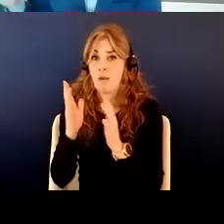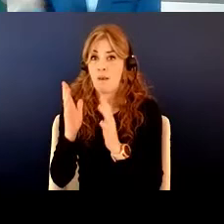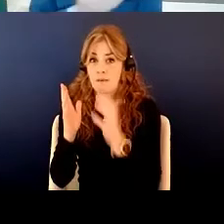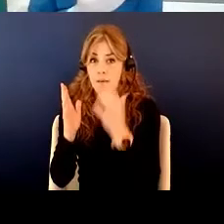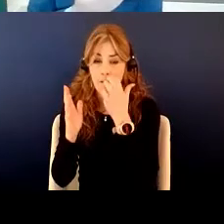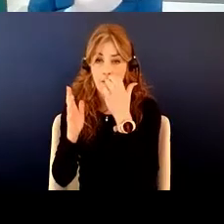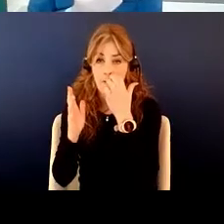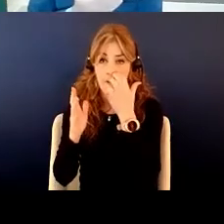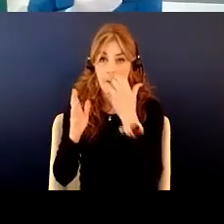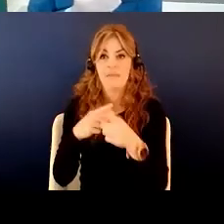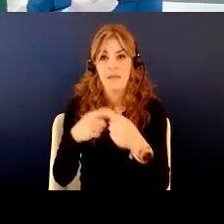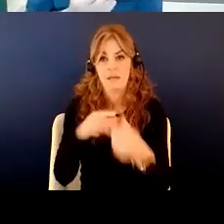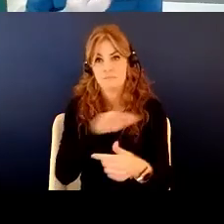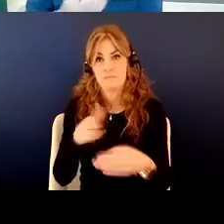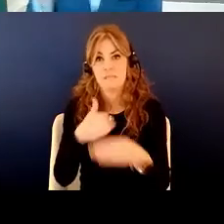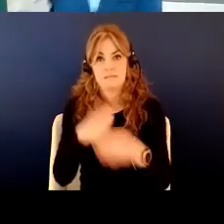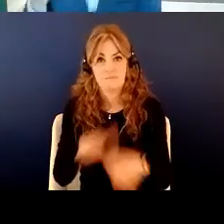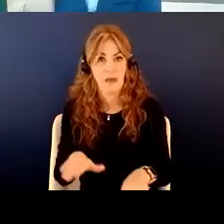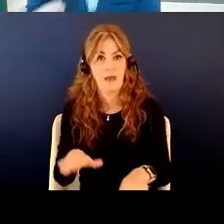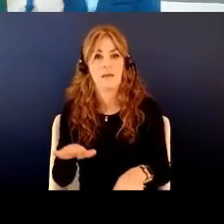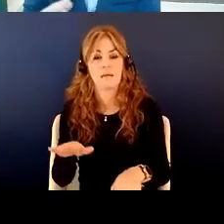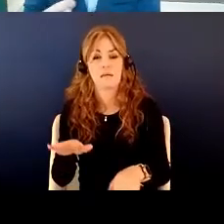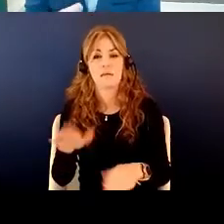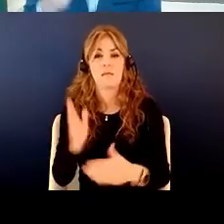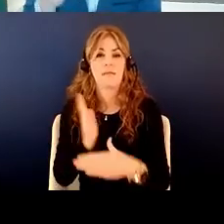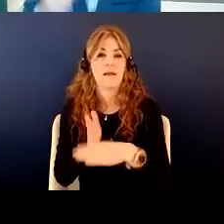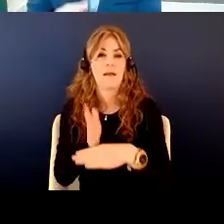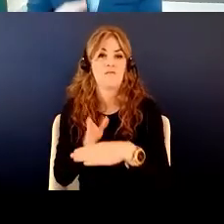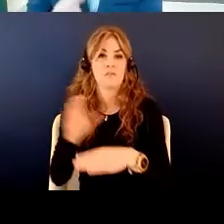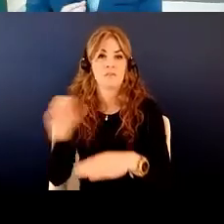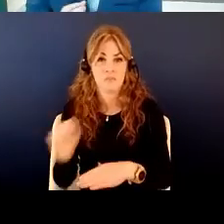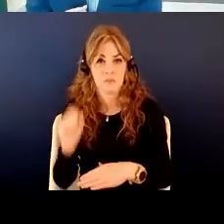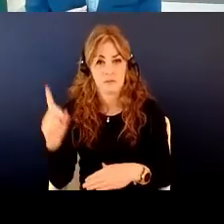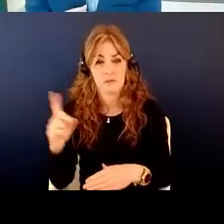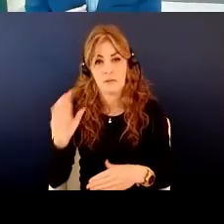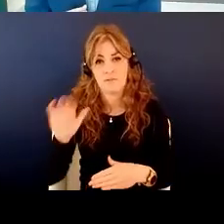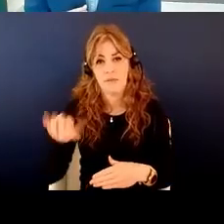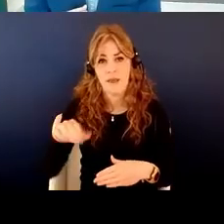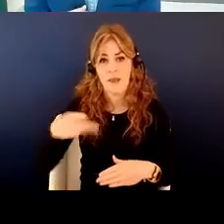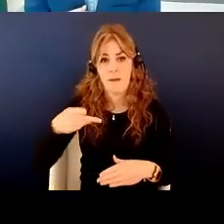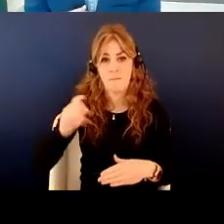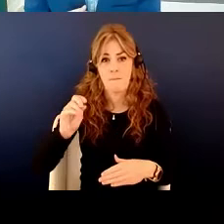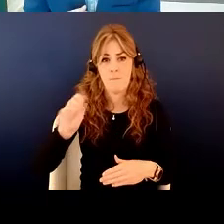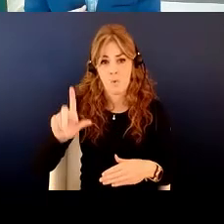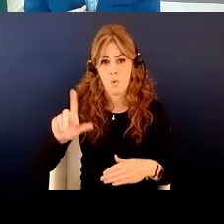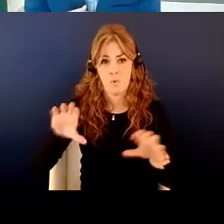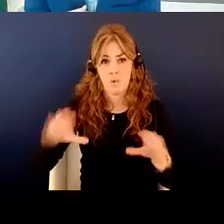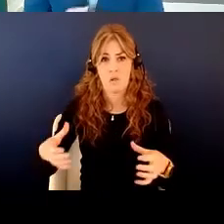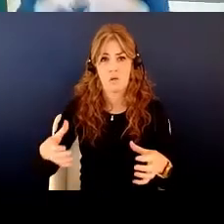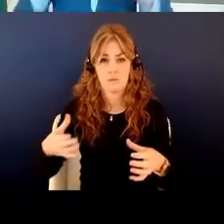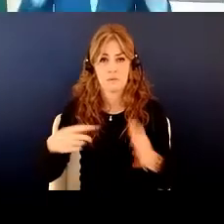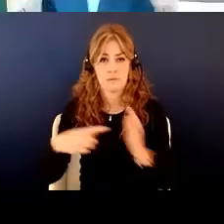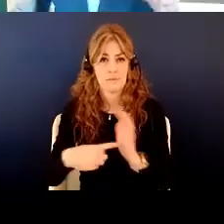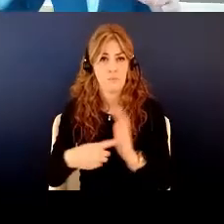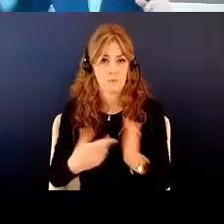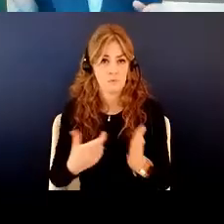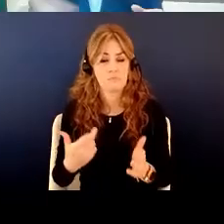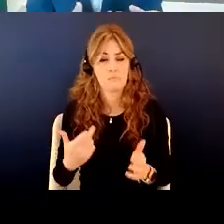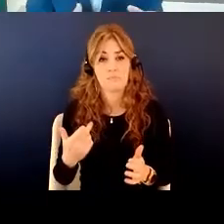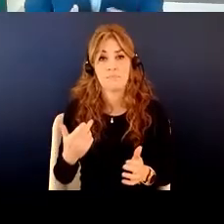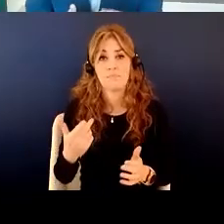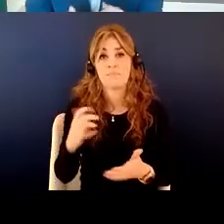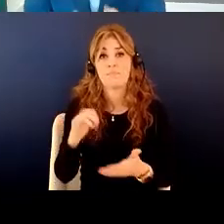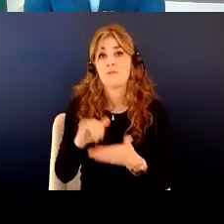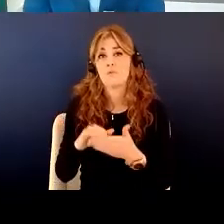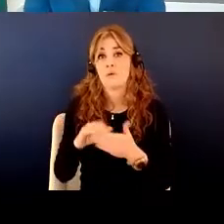and we're dividing it by that average standard deviation, the pooled standard deviation. And when we take that difference